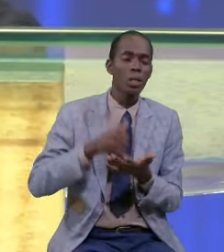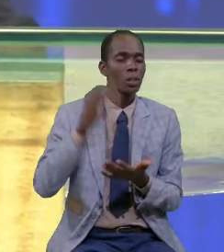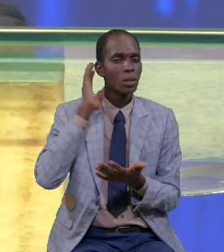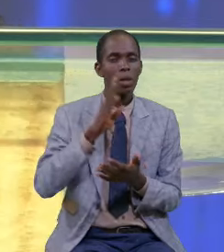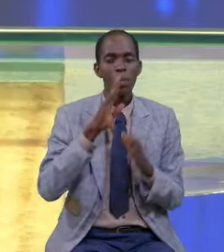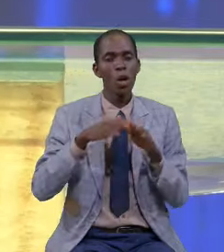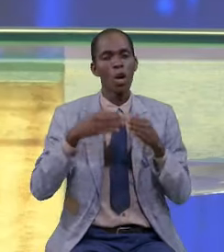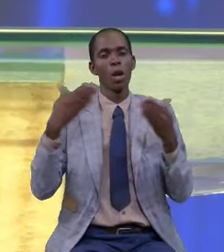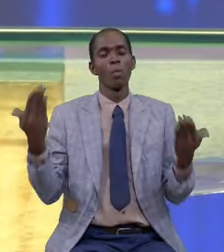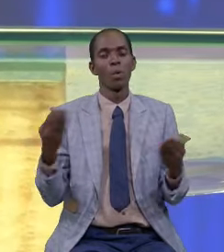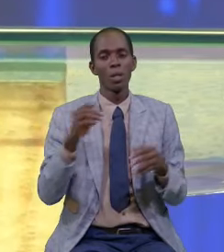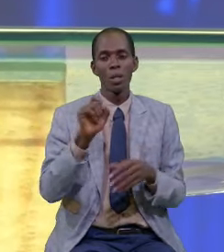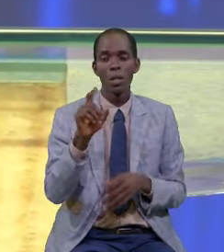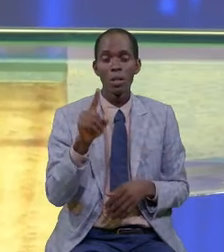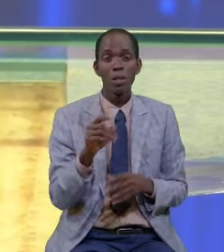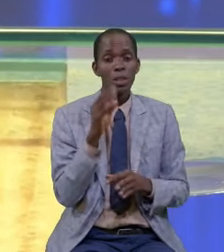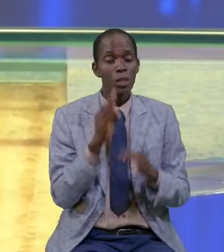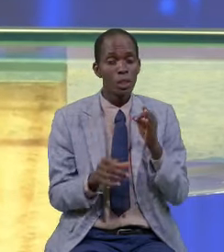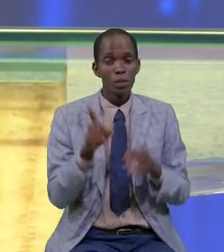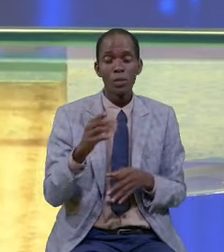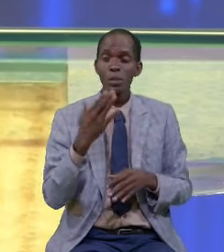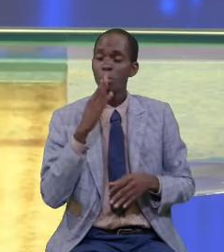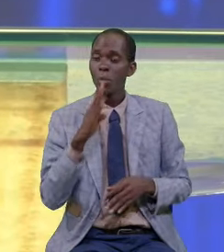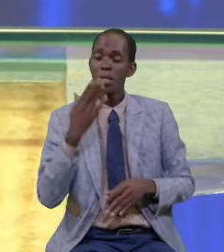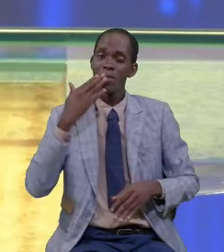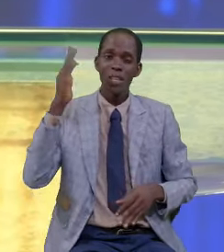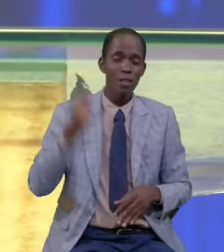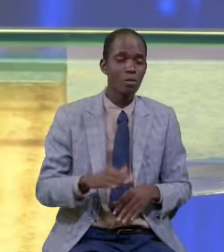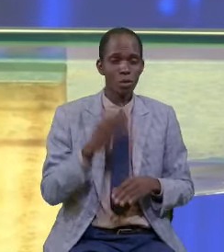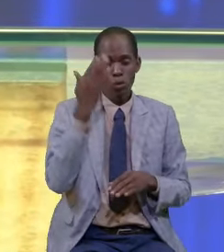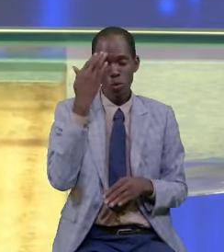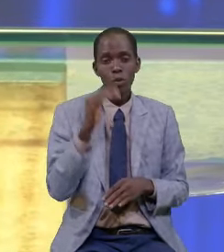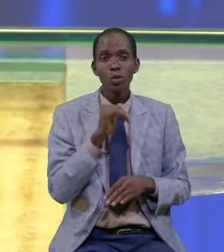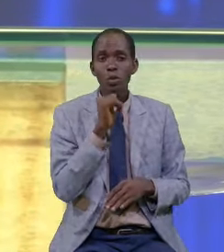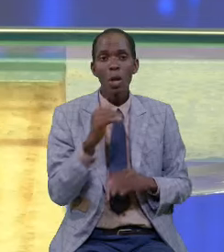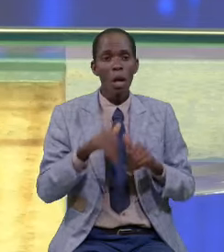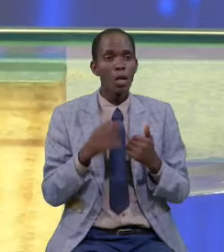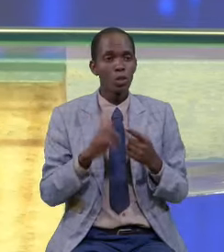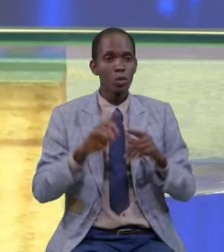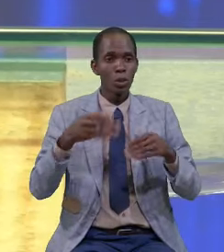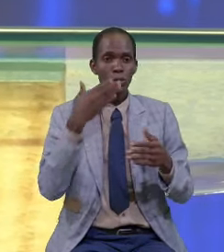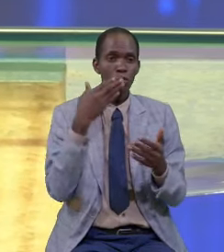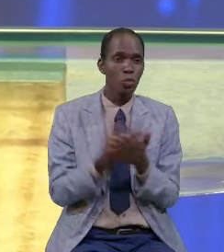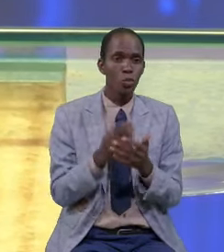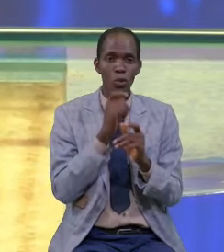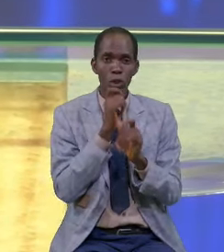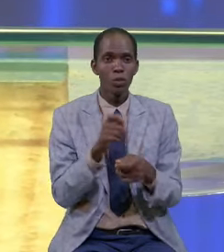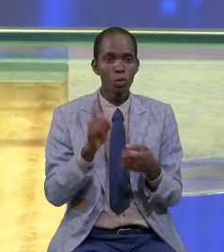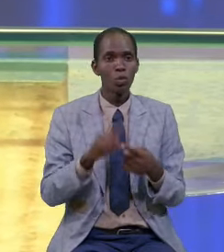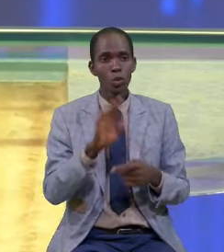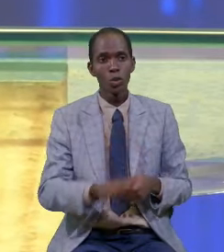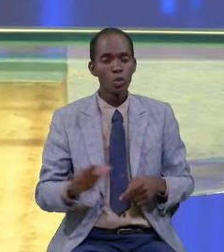Verse 11, if ye being evil know how to give good gifts unto your children, how much more, how much more, how much